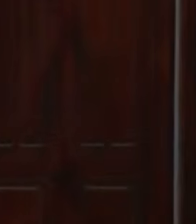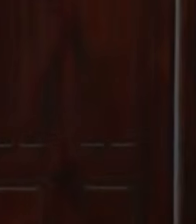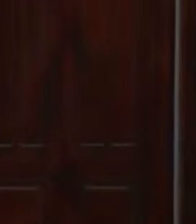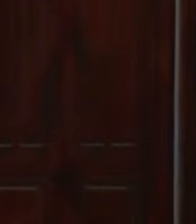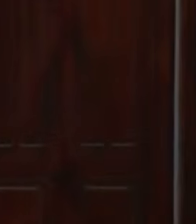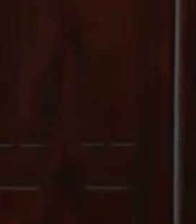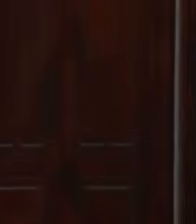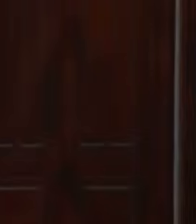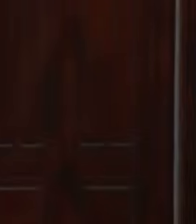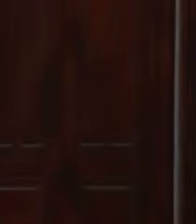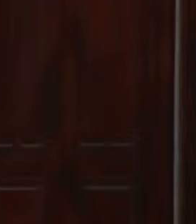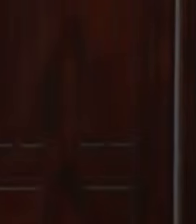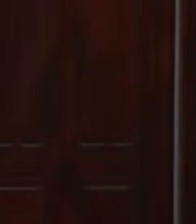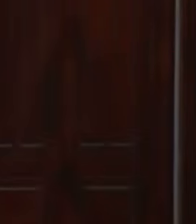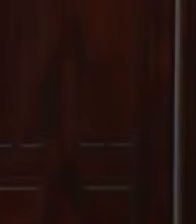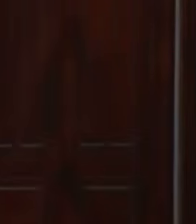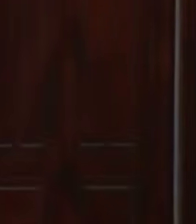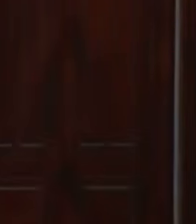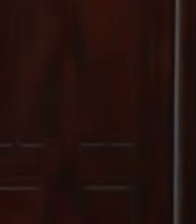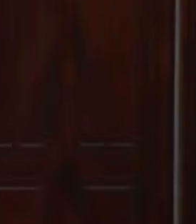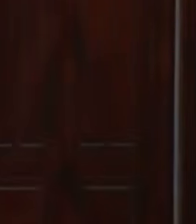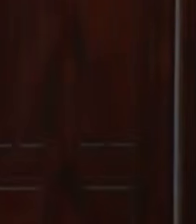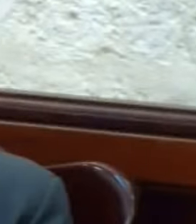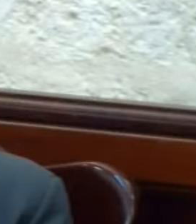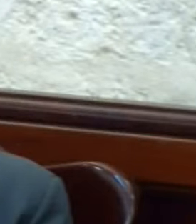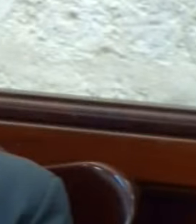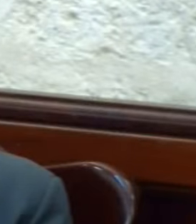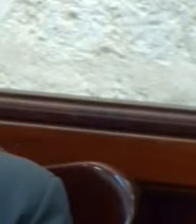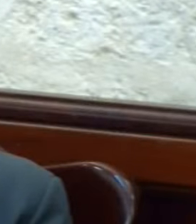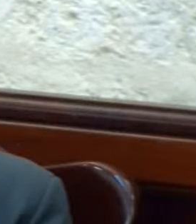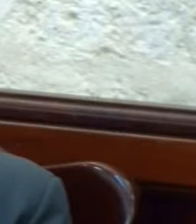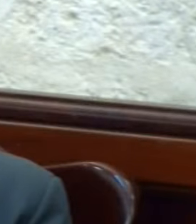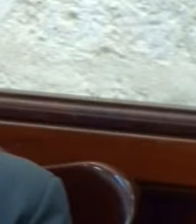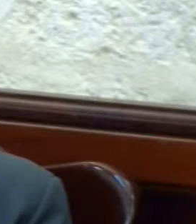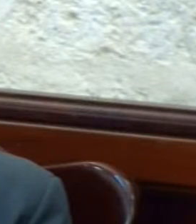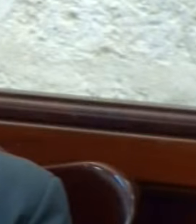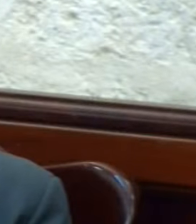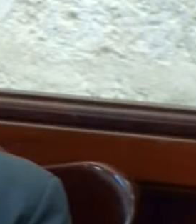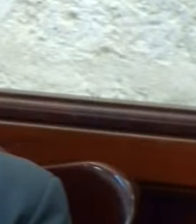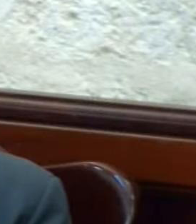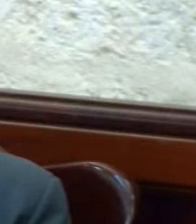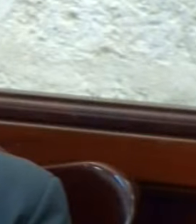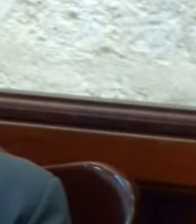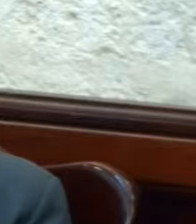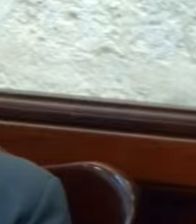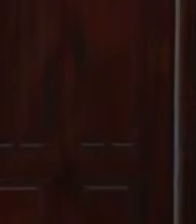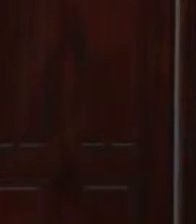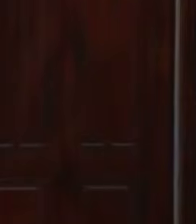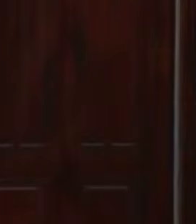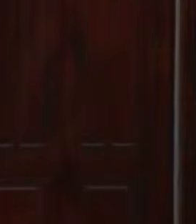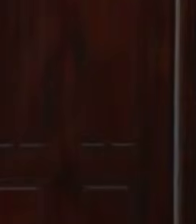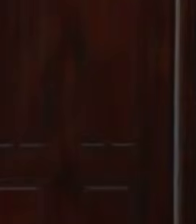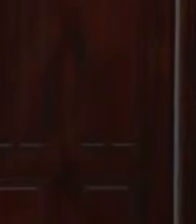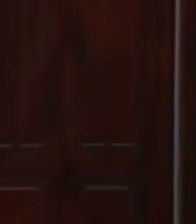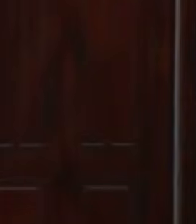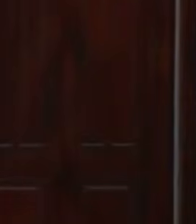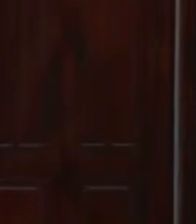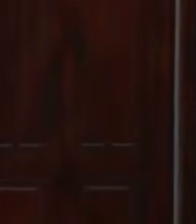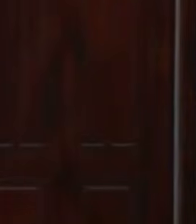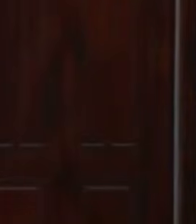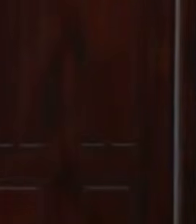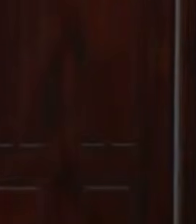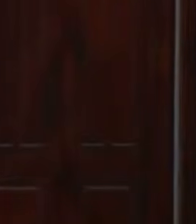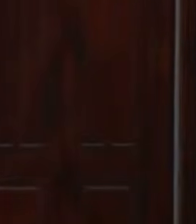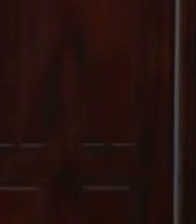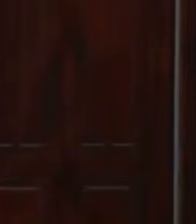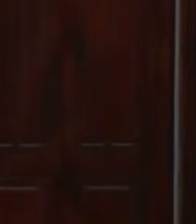deferred. Honorable Leader, Government Business. Thank you, Mr. Speaker. I beg to move that the aforesaid minutes be deferred. The question is that the aforementioned minutes be